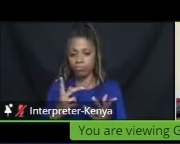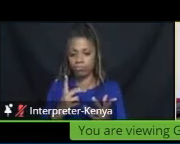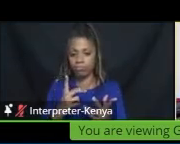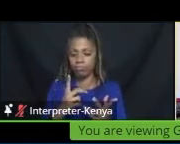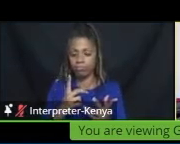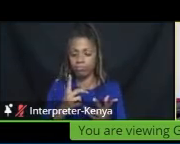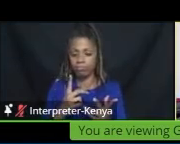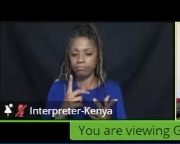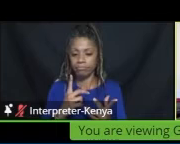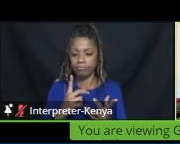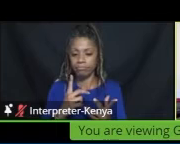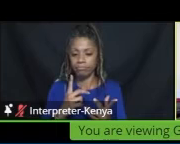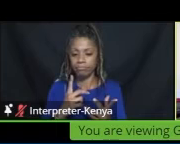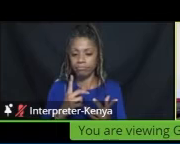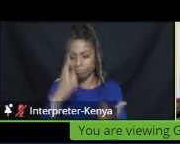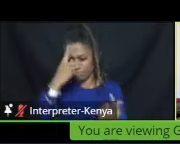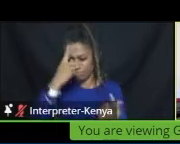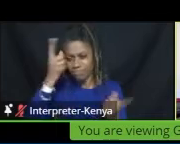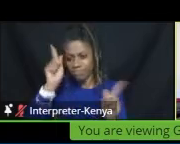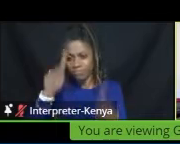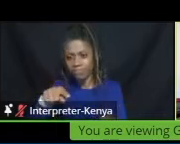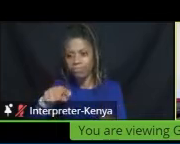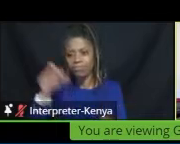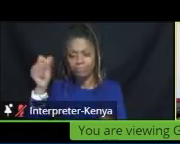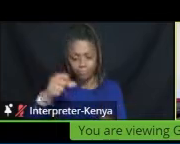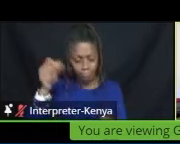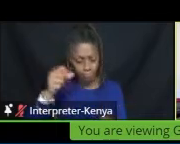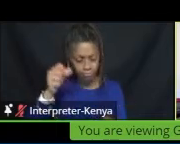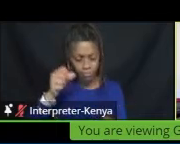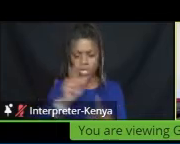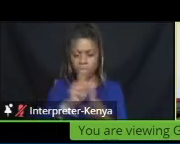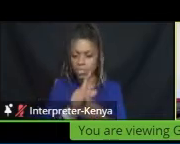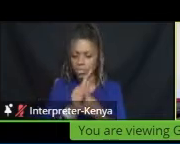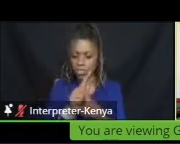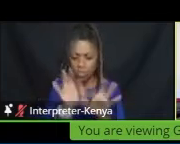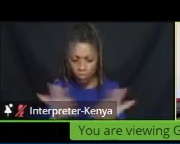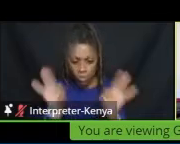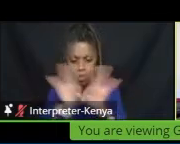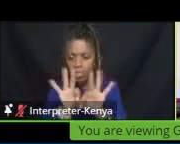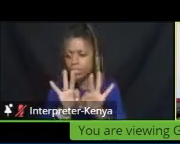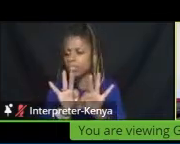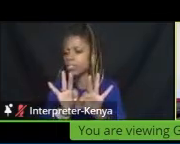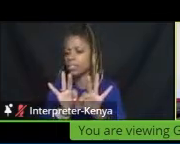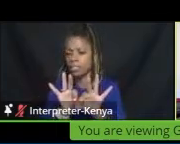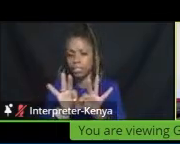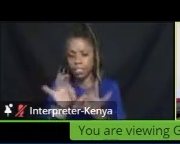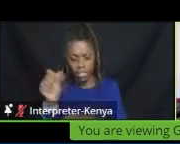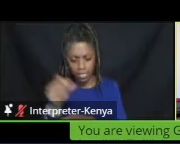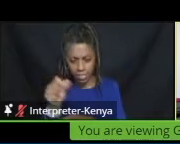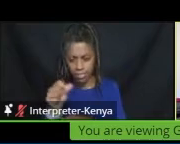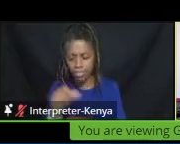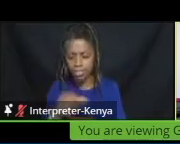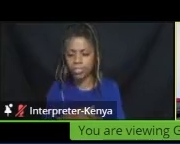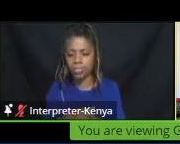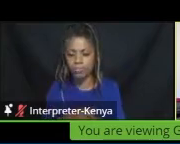community. It's really beautiful. Oh, I love that. Stinging lessons.